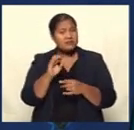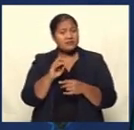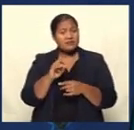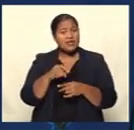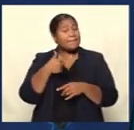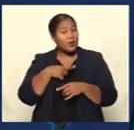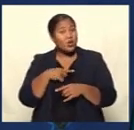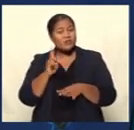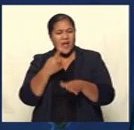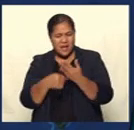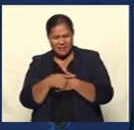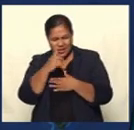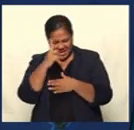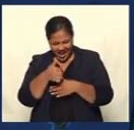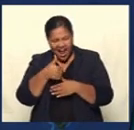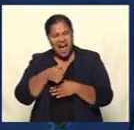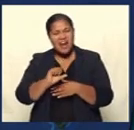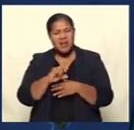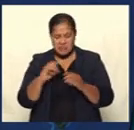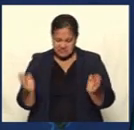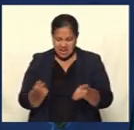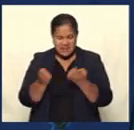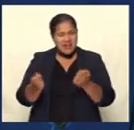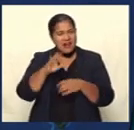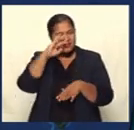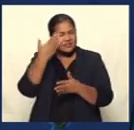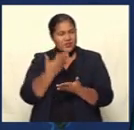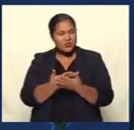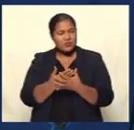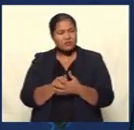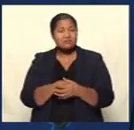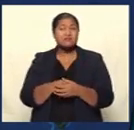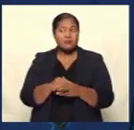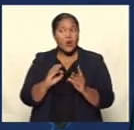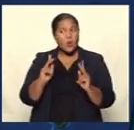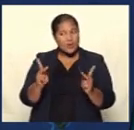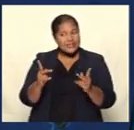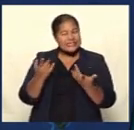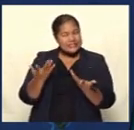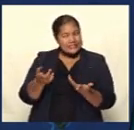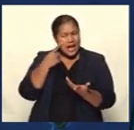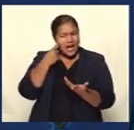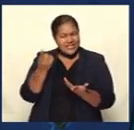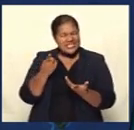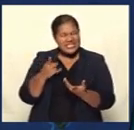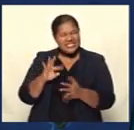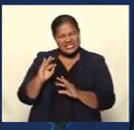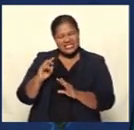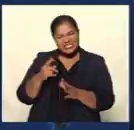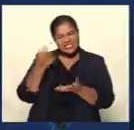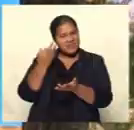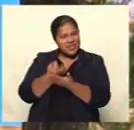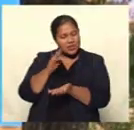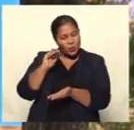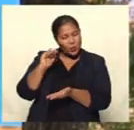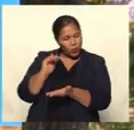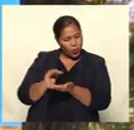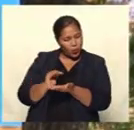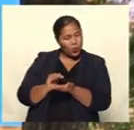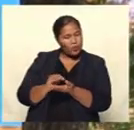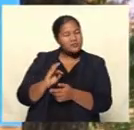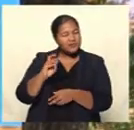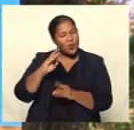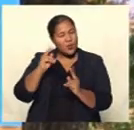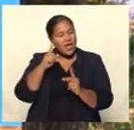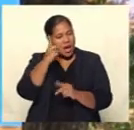it may encourage students that, okay, I'm paying some certain amount, which is quite okay for me to pay,